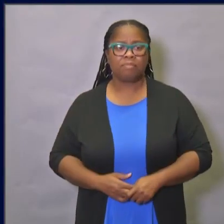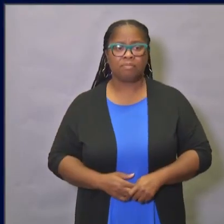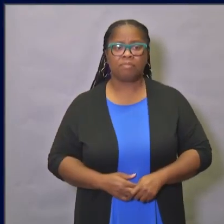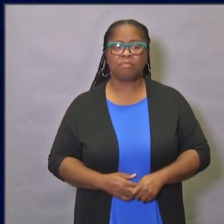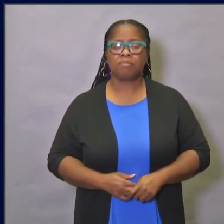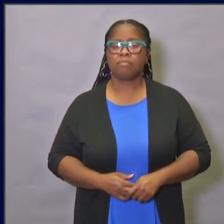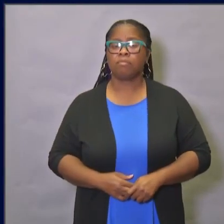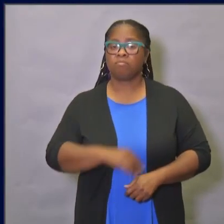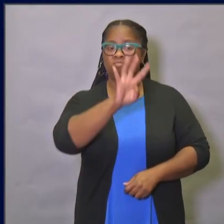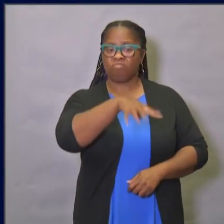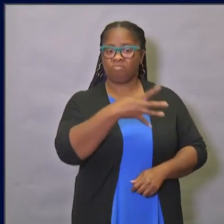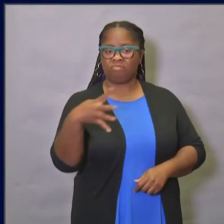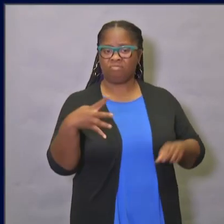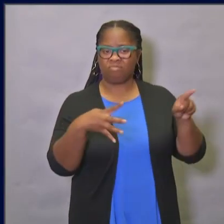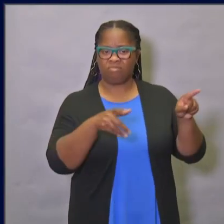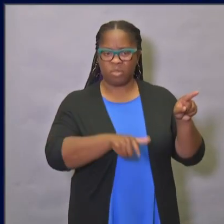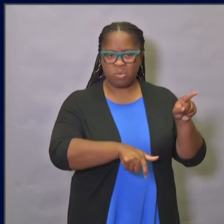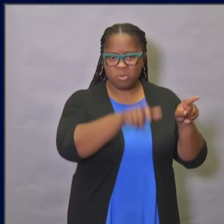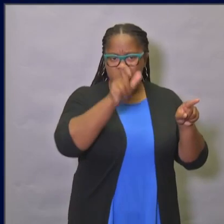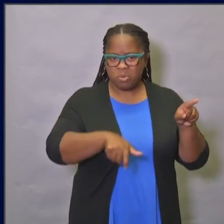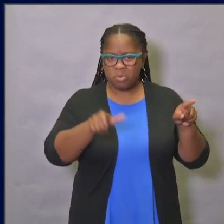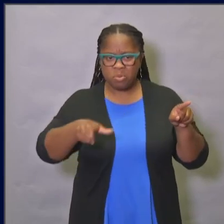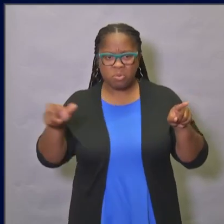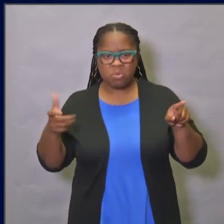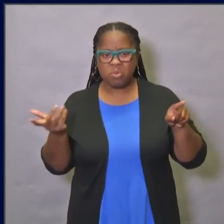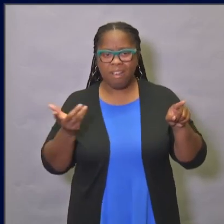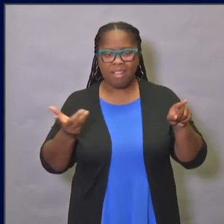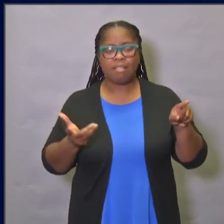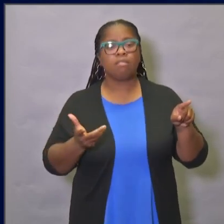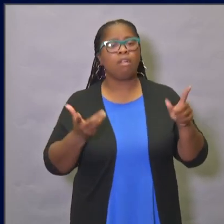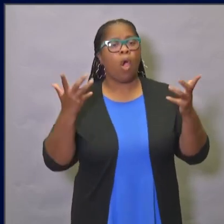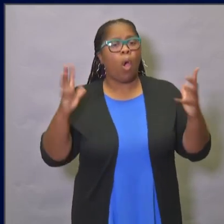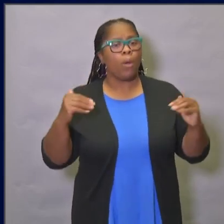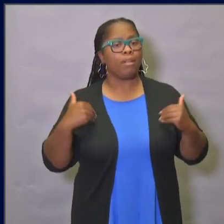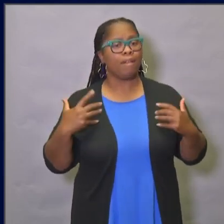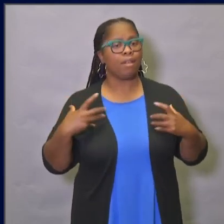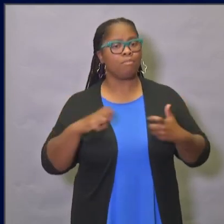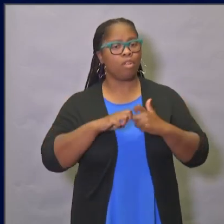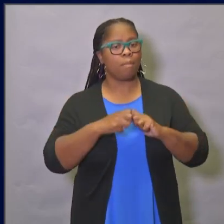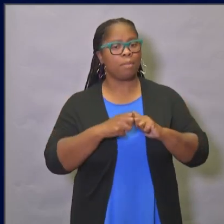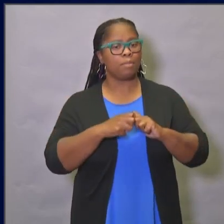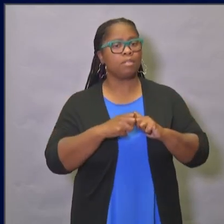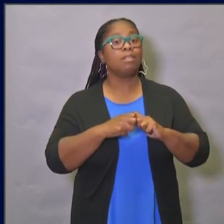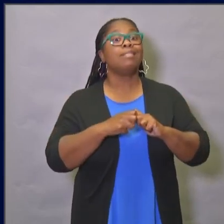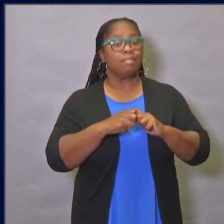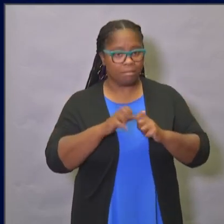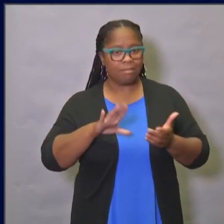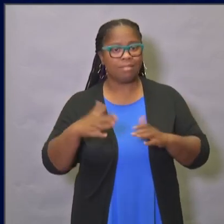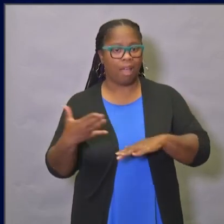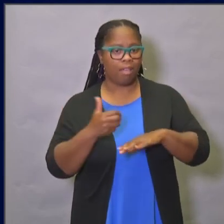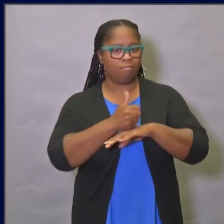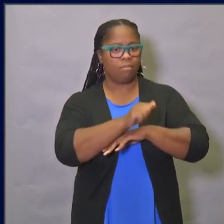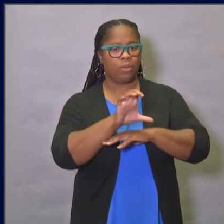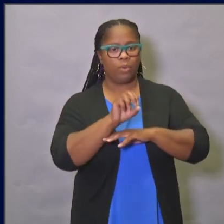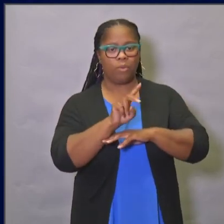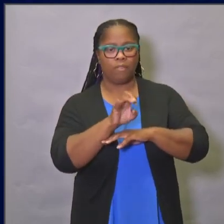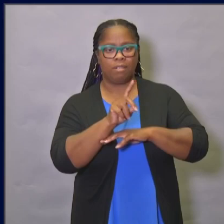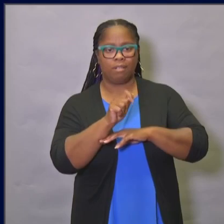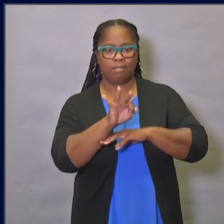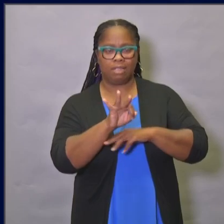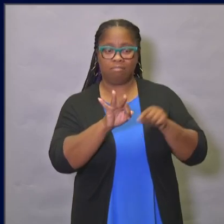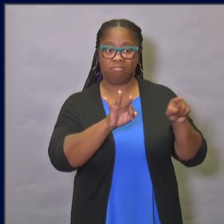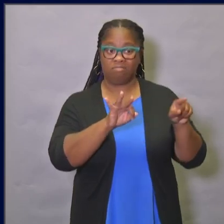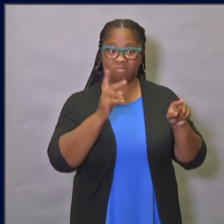COVID-19 deaths by underlying health conditions. And as you can see, hypertension and diabetes are the most common underlying